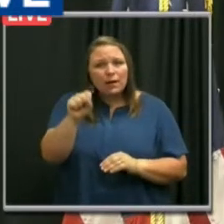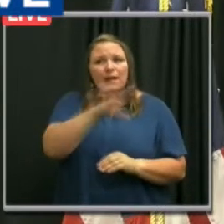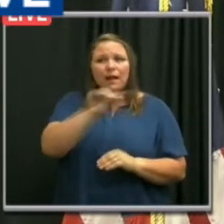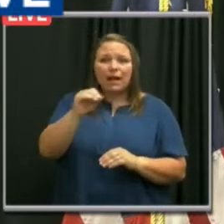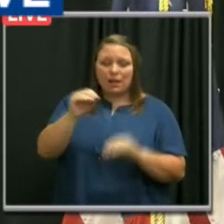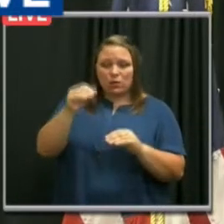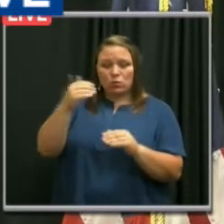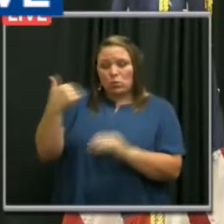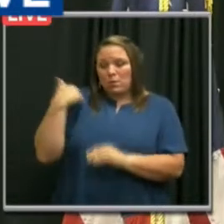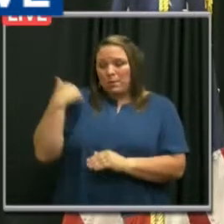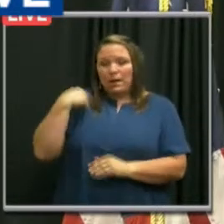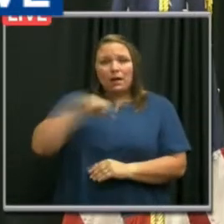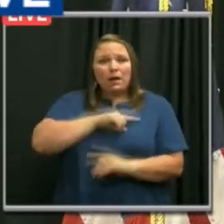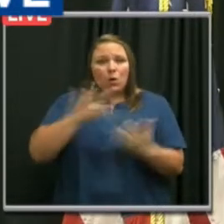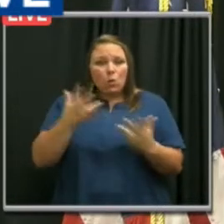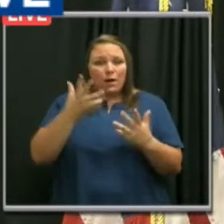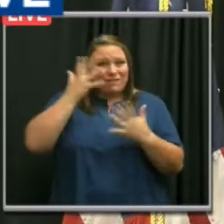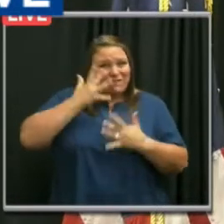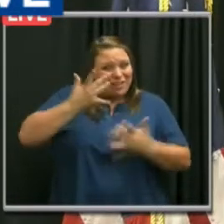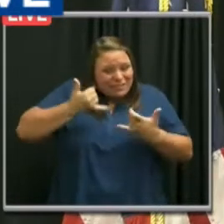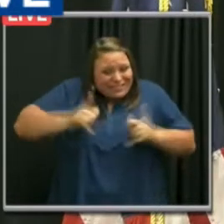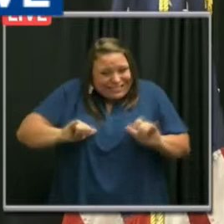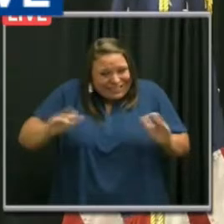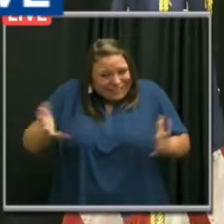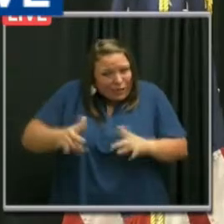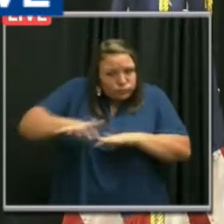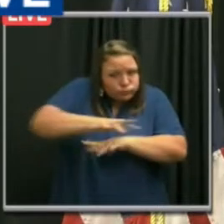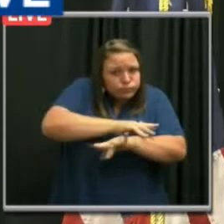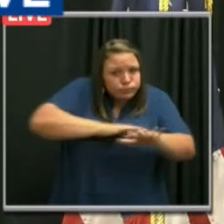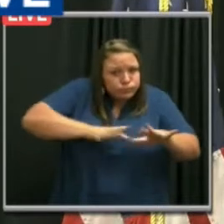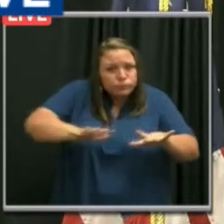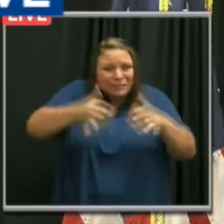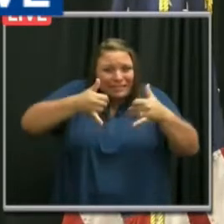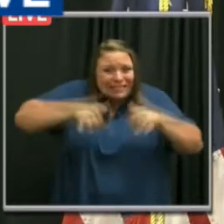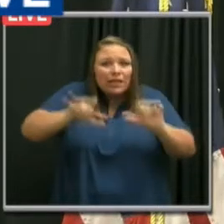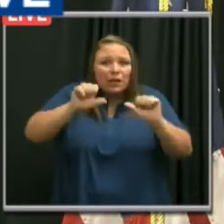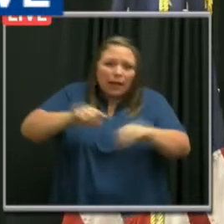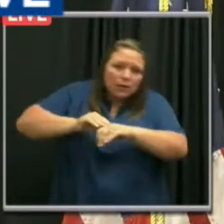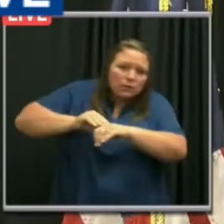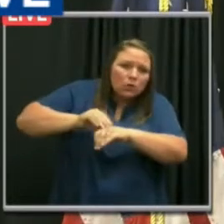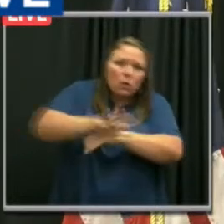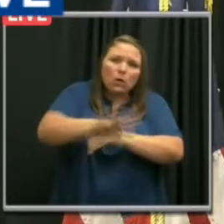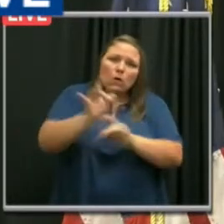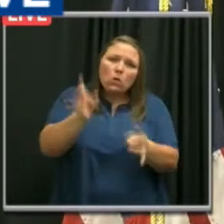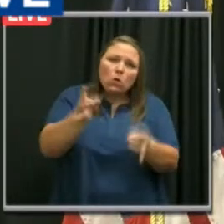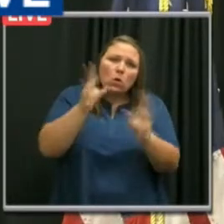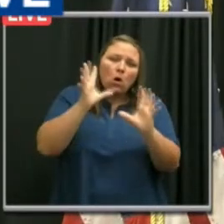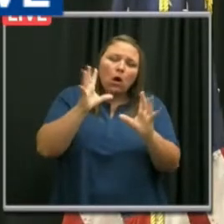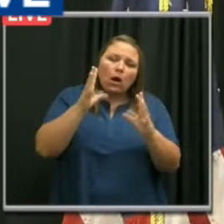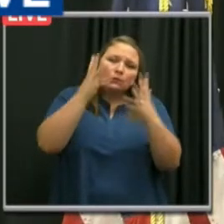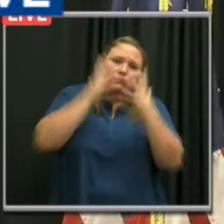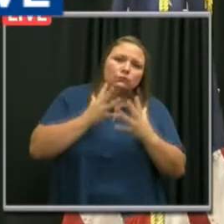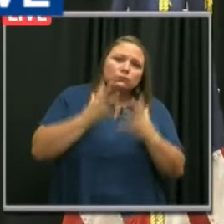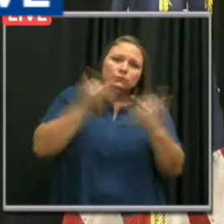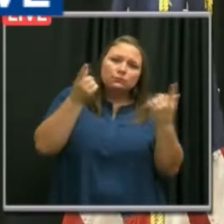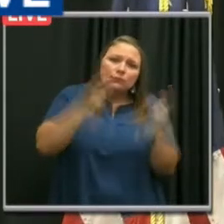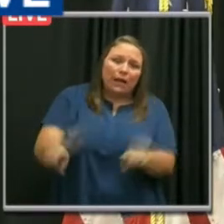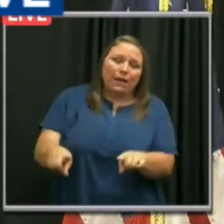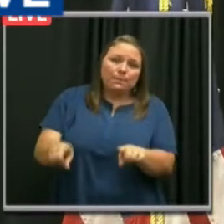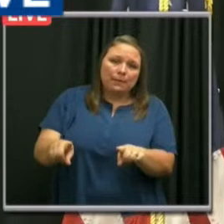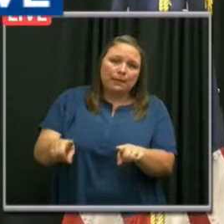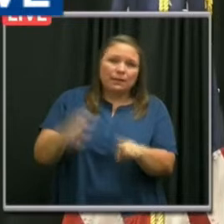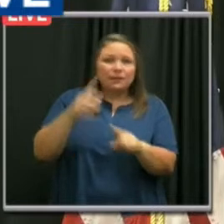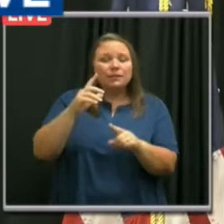and remind us that the virus is still with us and still capable of causing great harm, great devastation, and